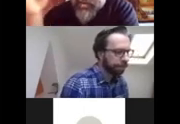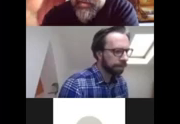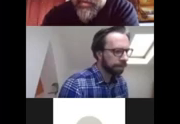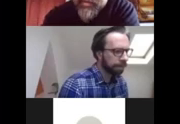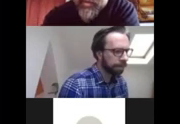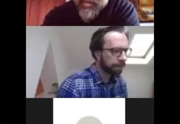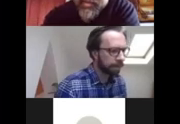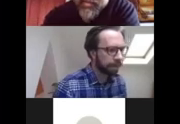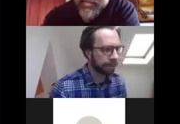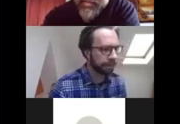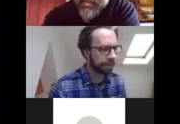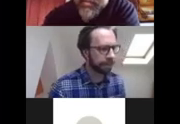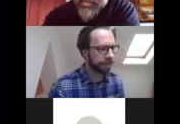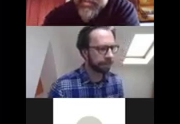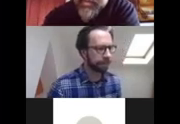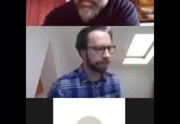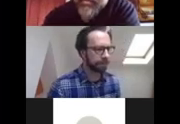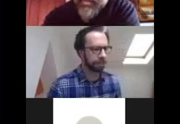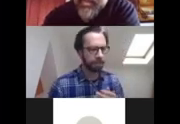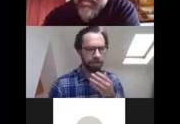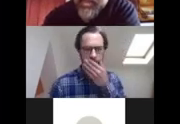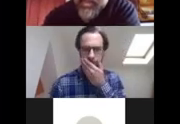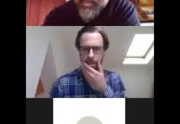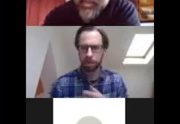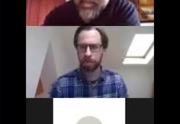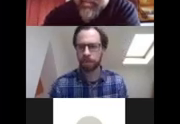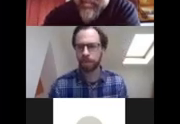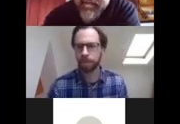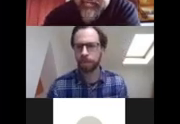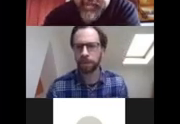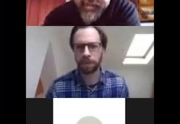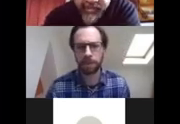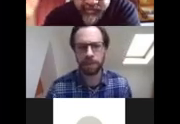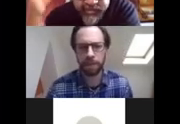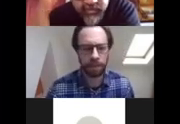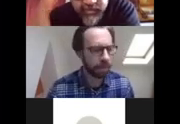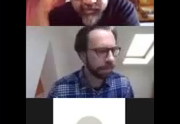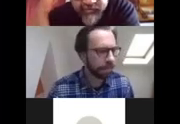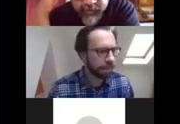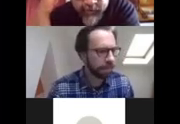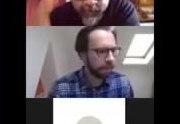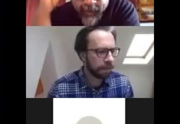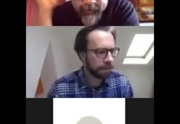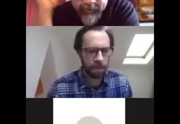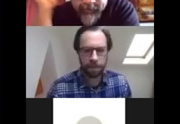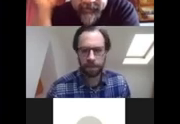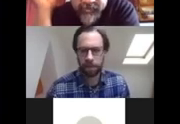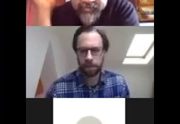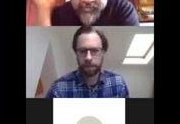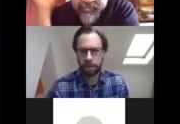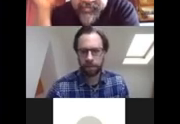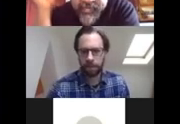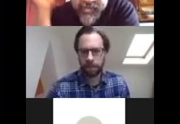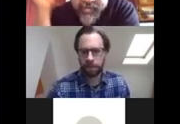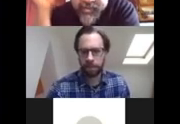our, which we're gonna show you after the Q&A, we've made a video, it's a 20-minute video on how to use